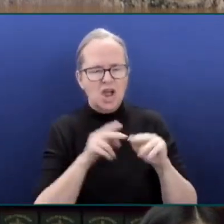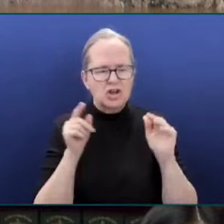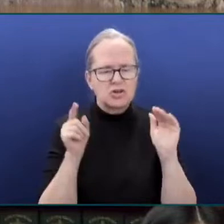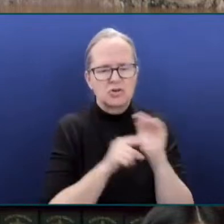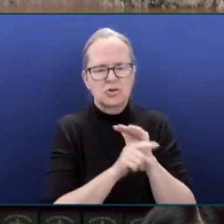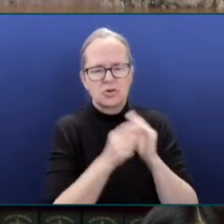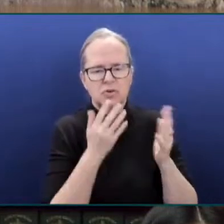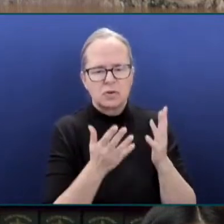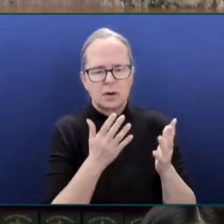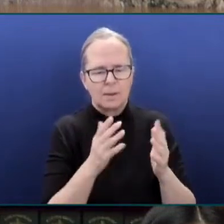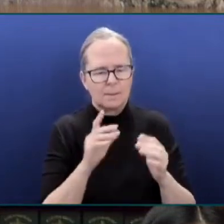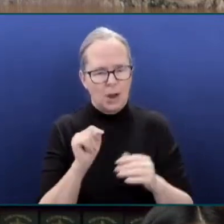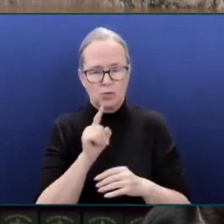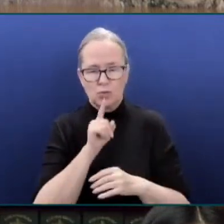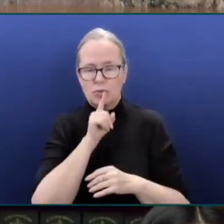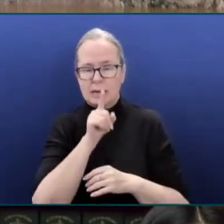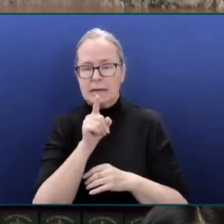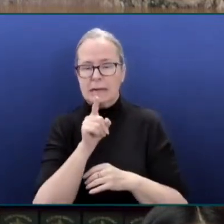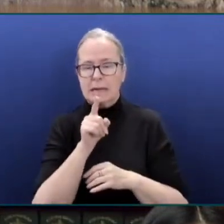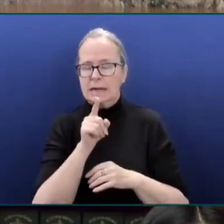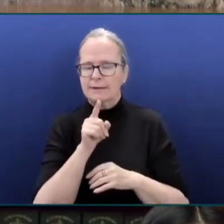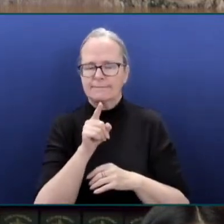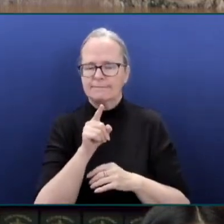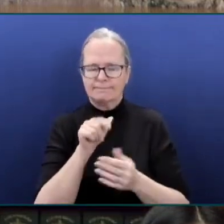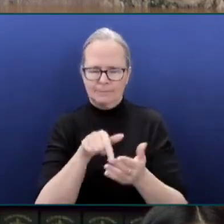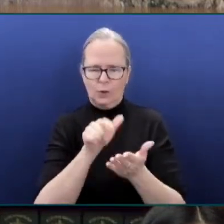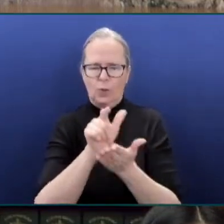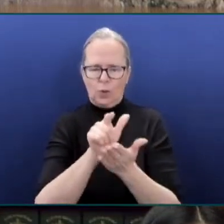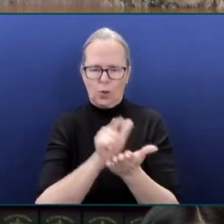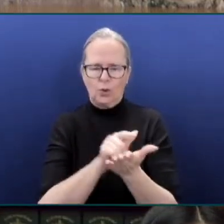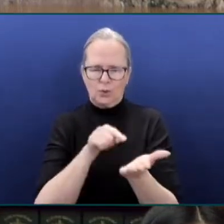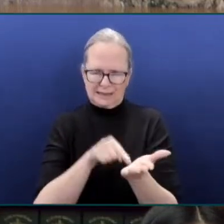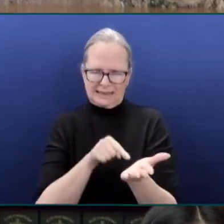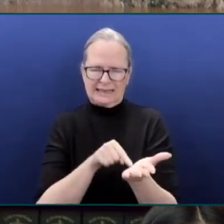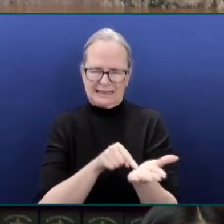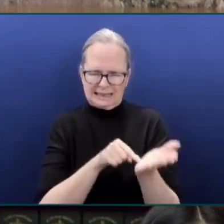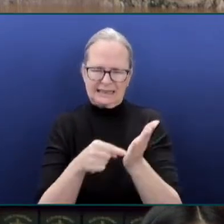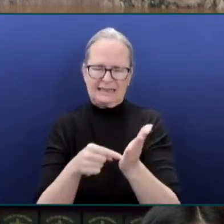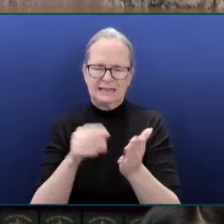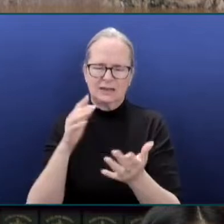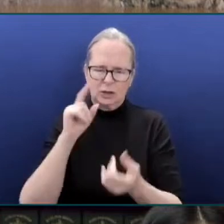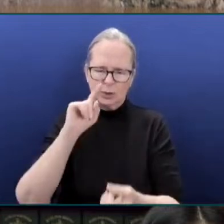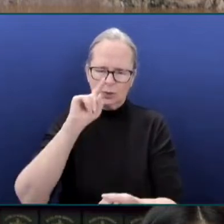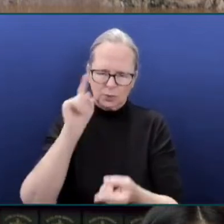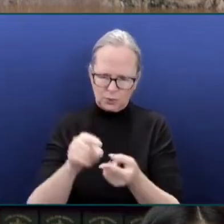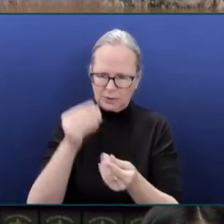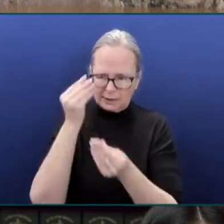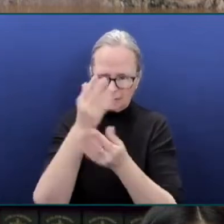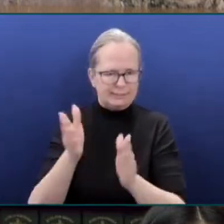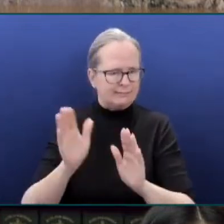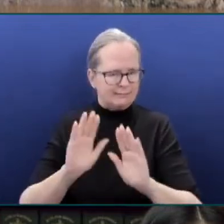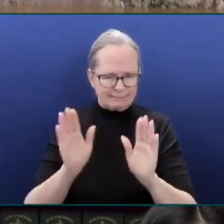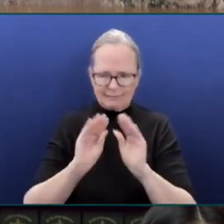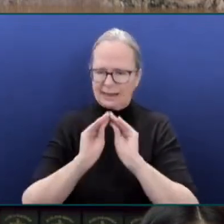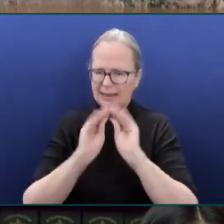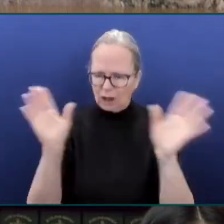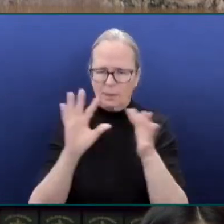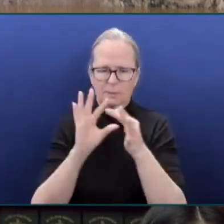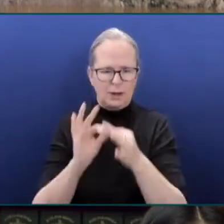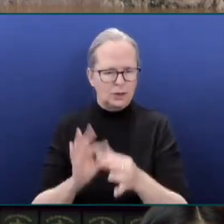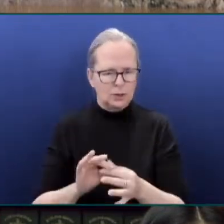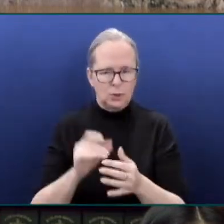motive behind unlawful activity and sends a clear message to organized crime. This bill contains necessary enhancements